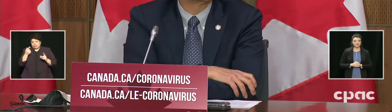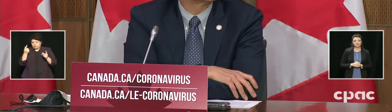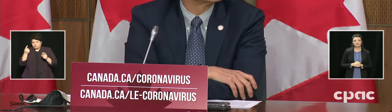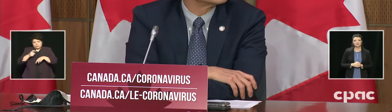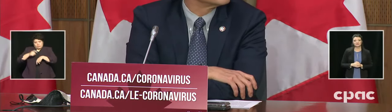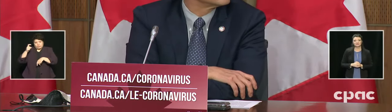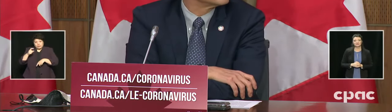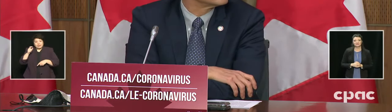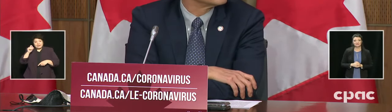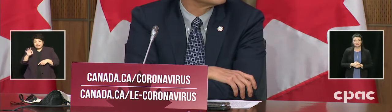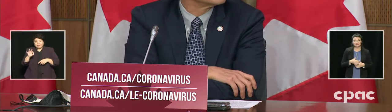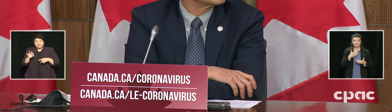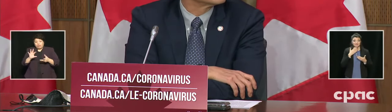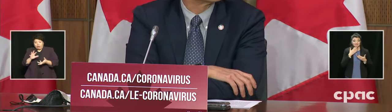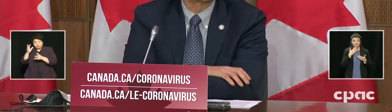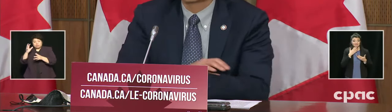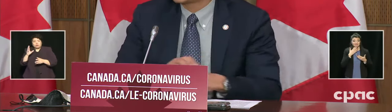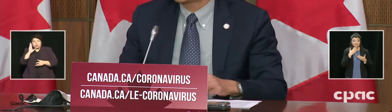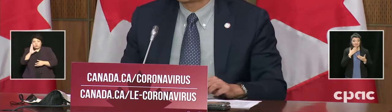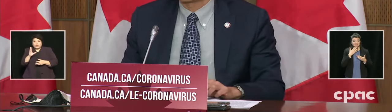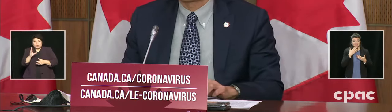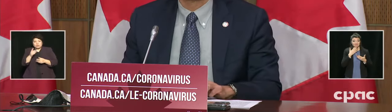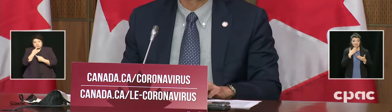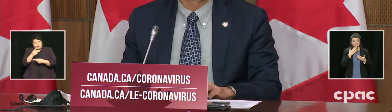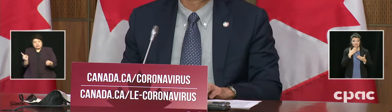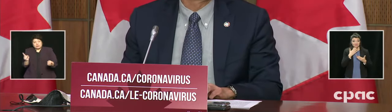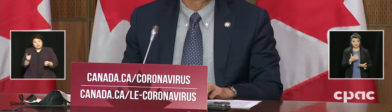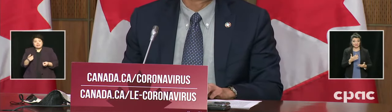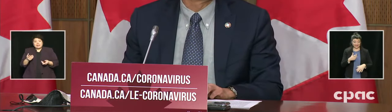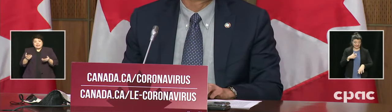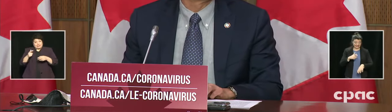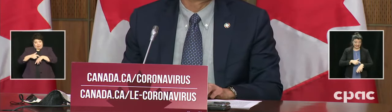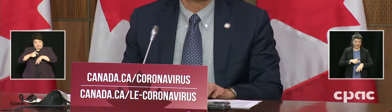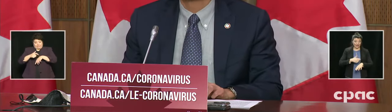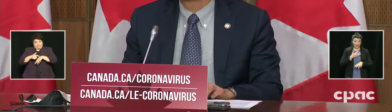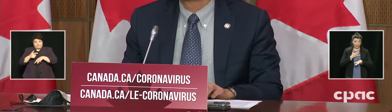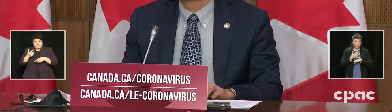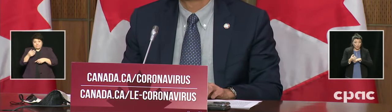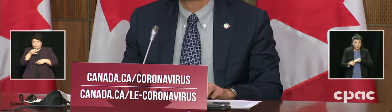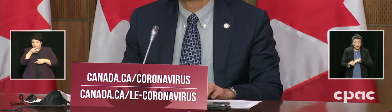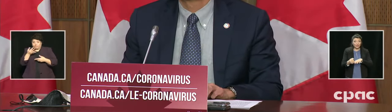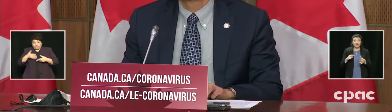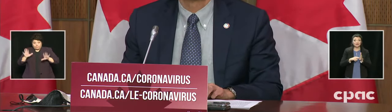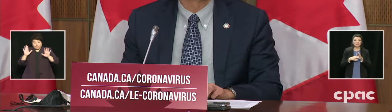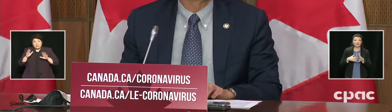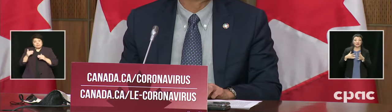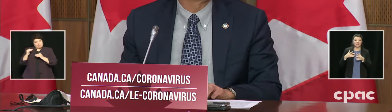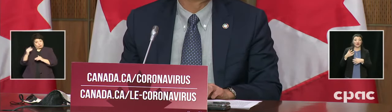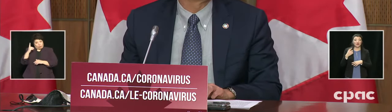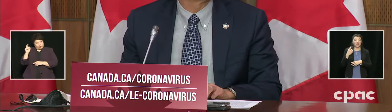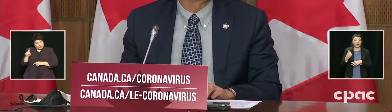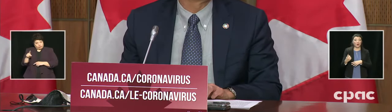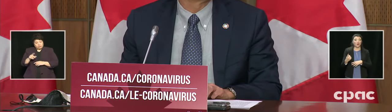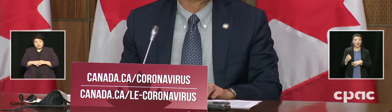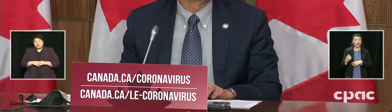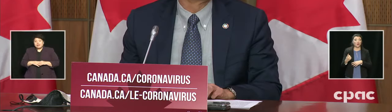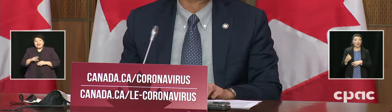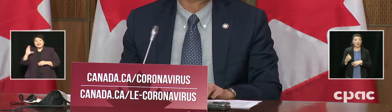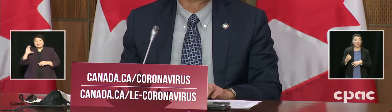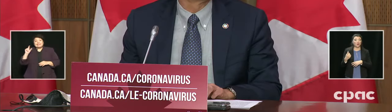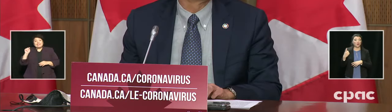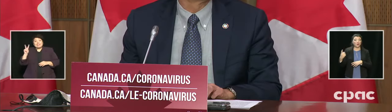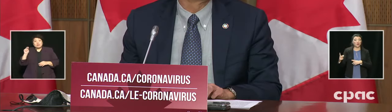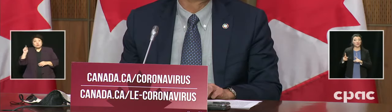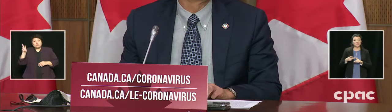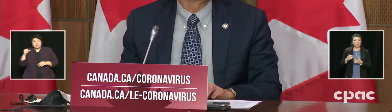Thank you. We are getting really tight on time, so one question each, no follow-up. Glenn McGregor from CTV News again. I'm a